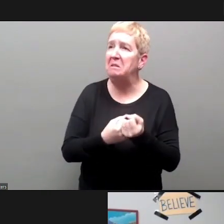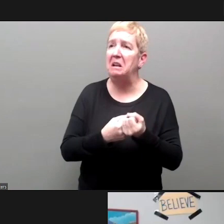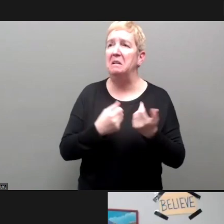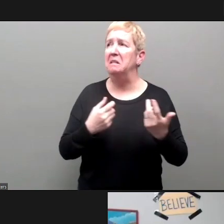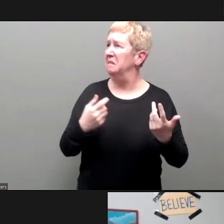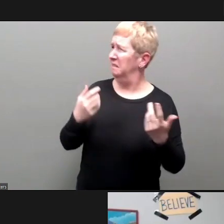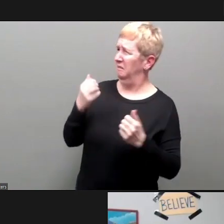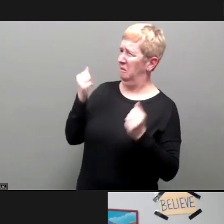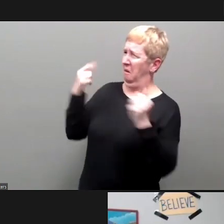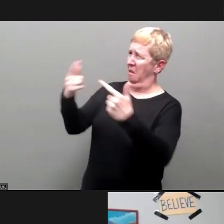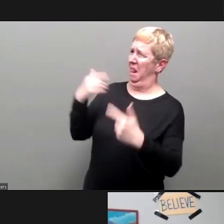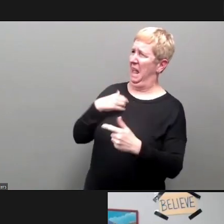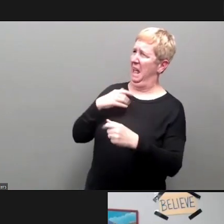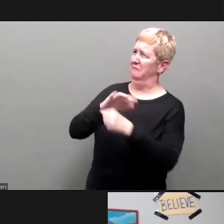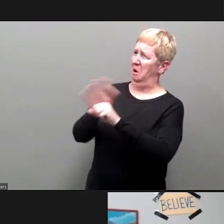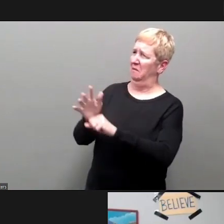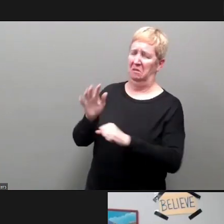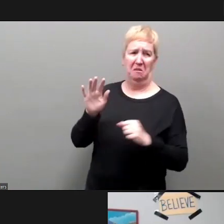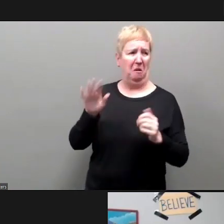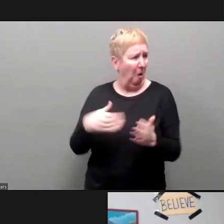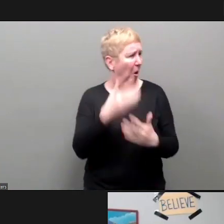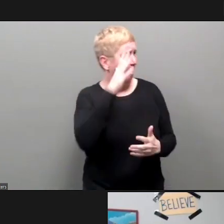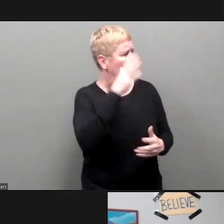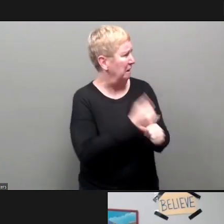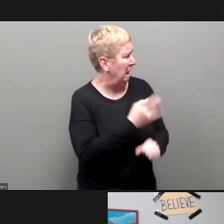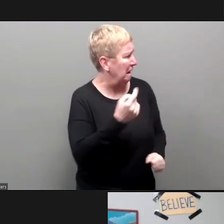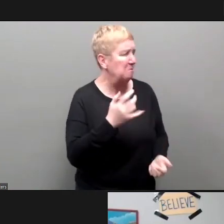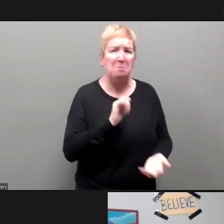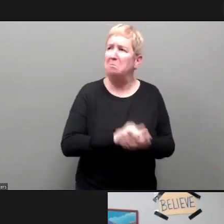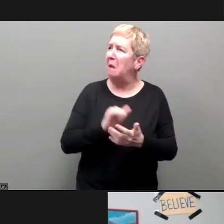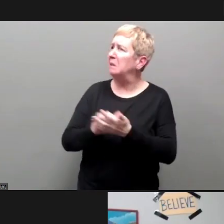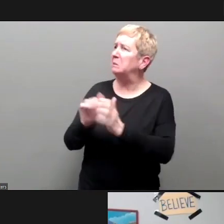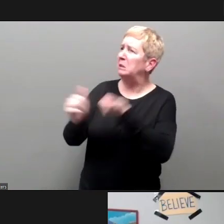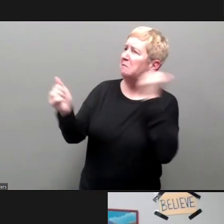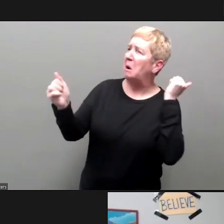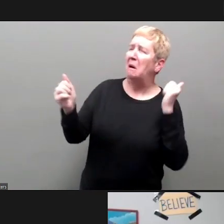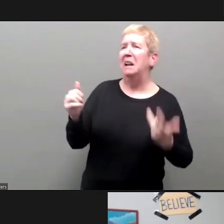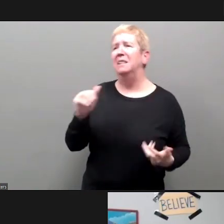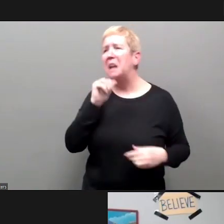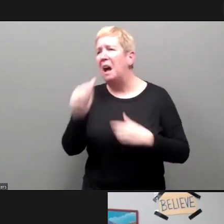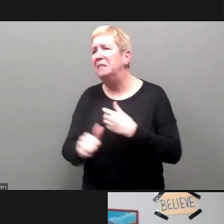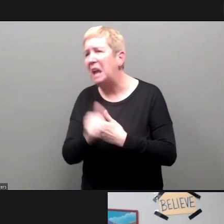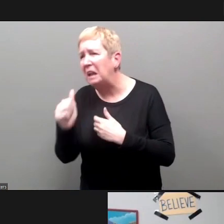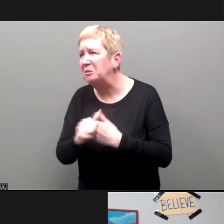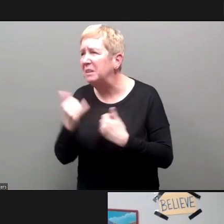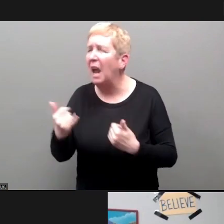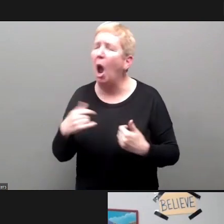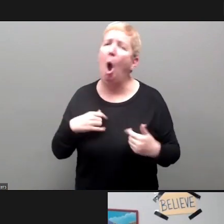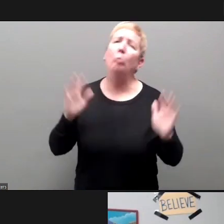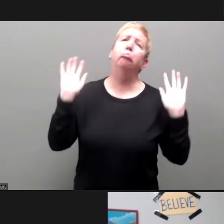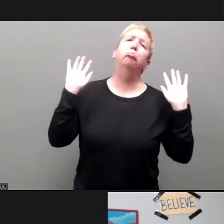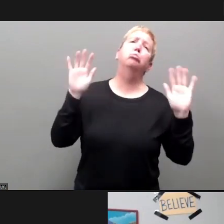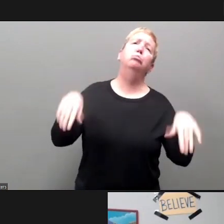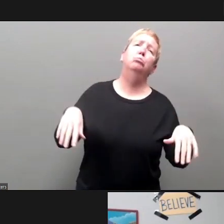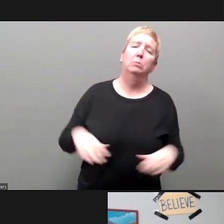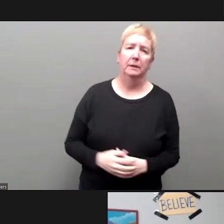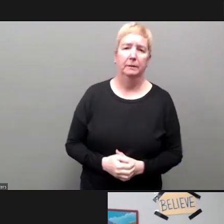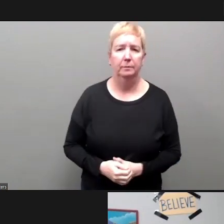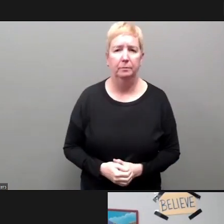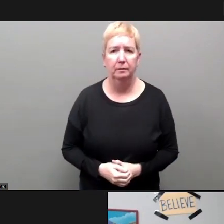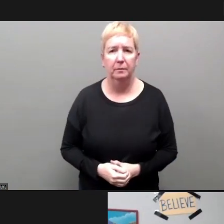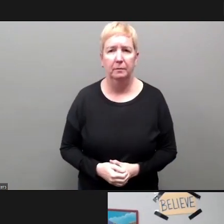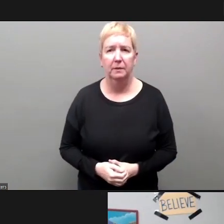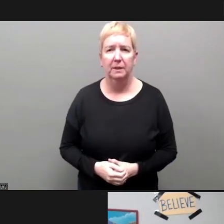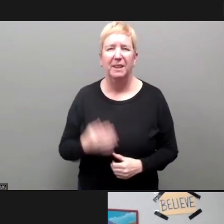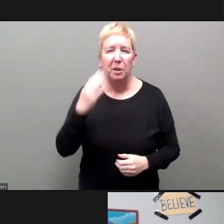COVID, we're all going to get it, you can't avoid it, it's not as dangerous now, oh well. I'm just kind of, I'm sure a defeatist attitude